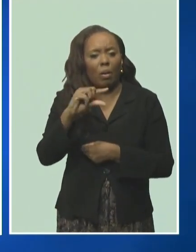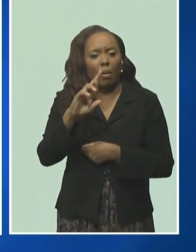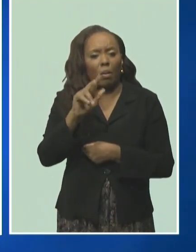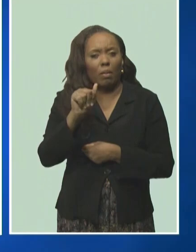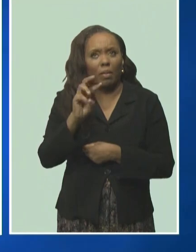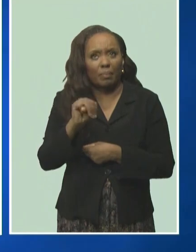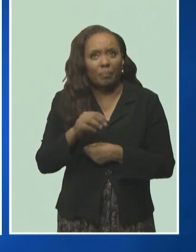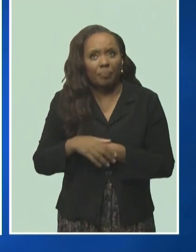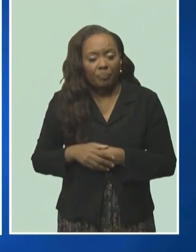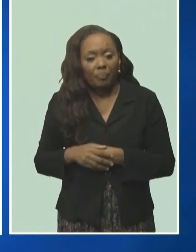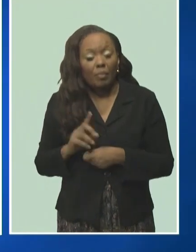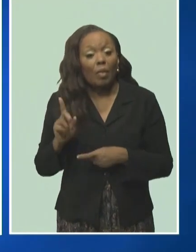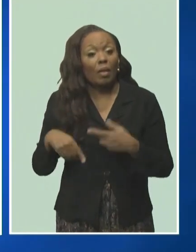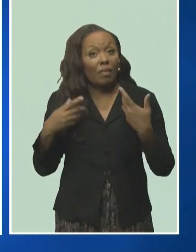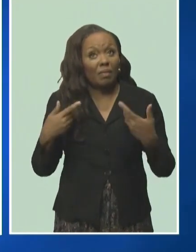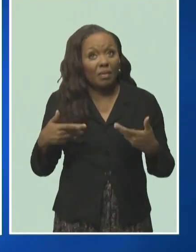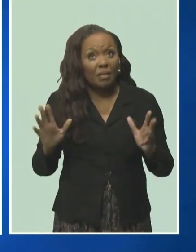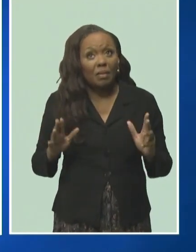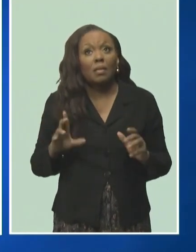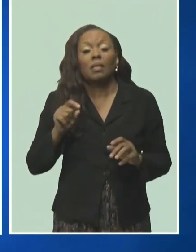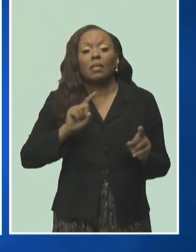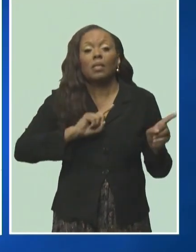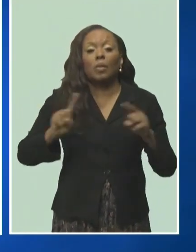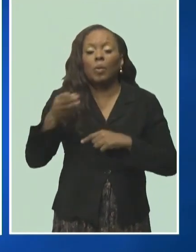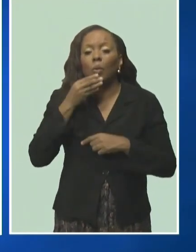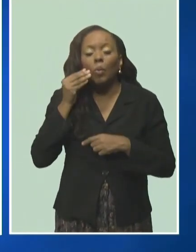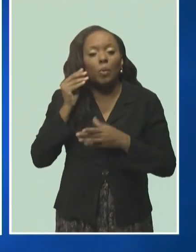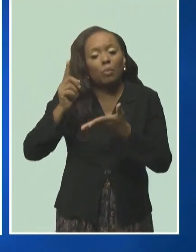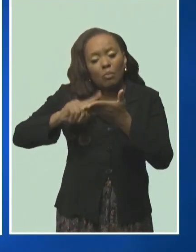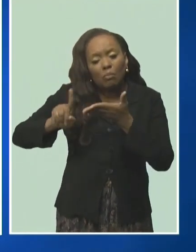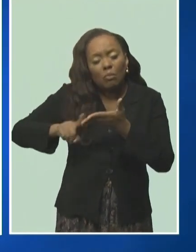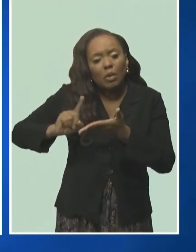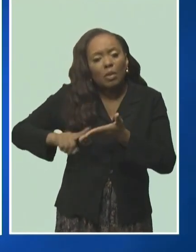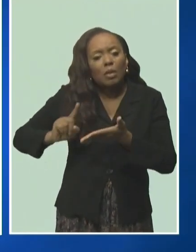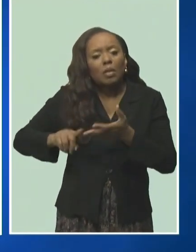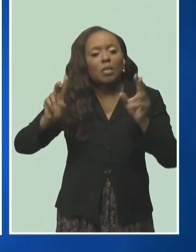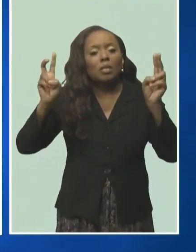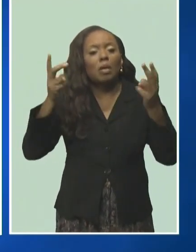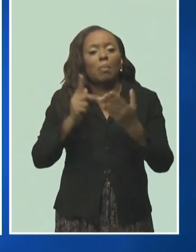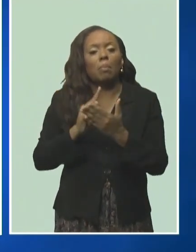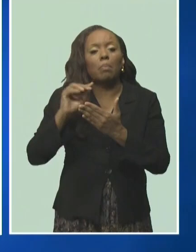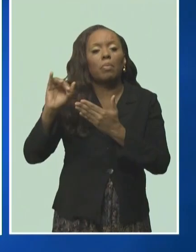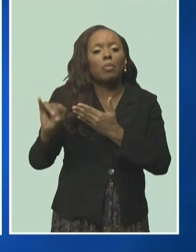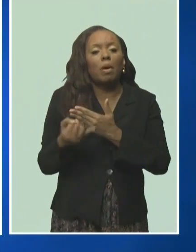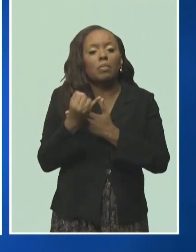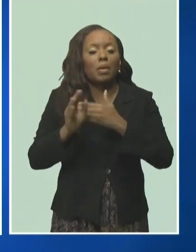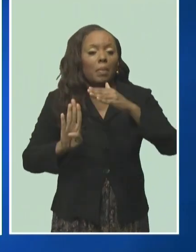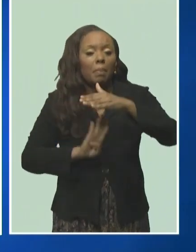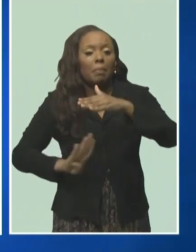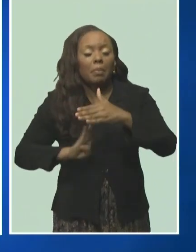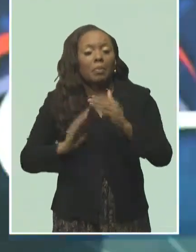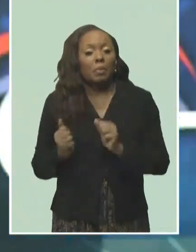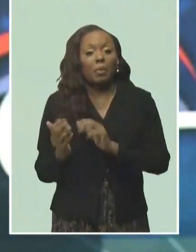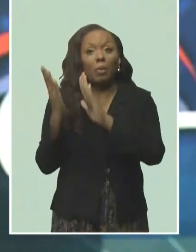home, everybody, and research the project-based approach and see how we can utilize it in our